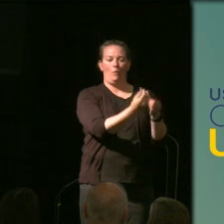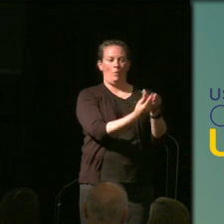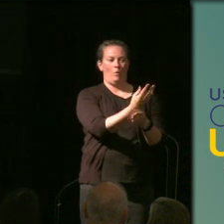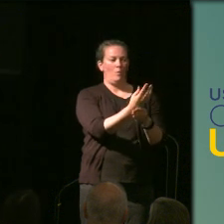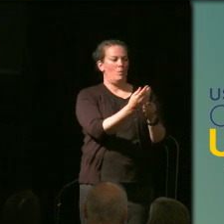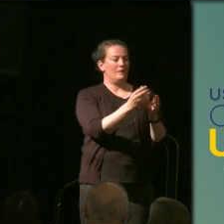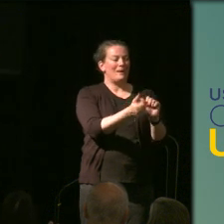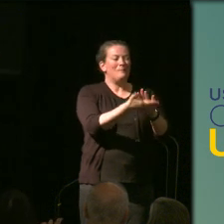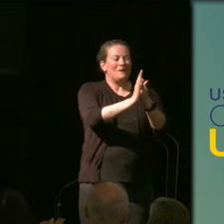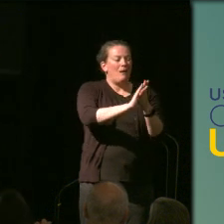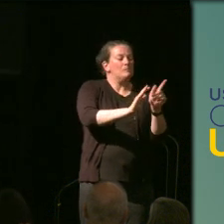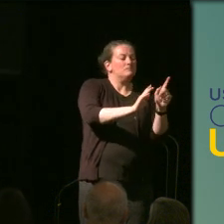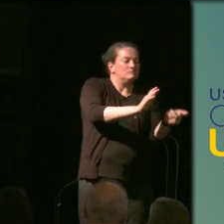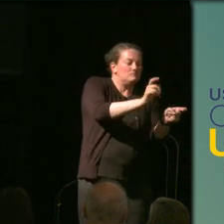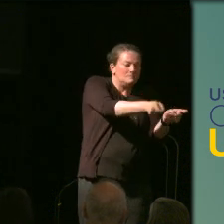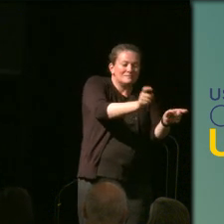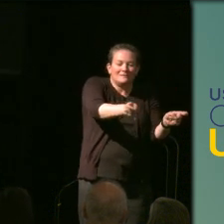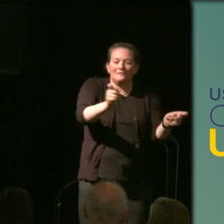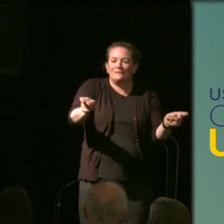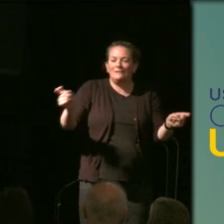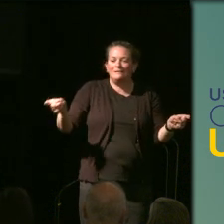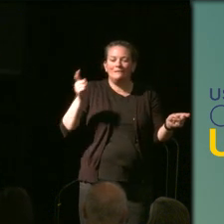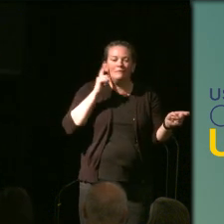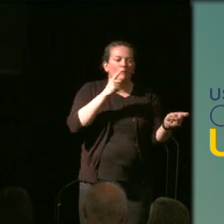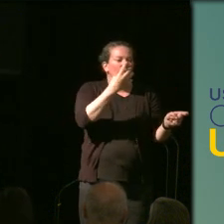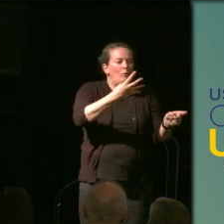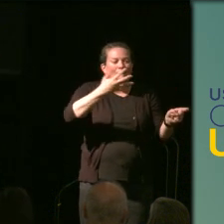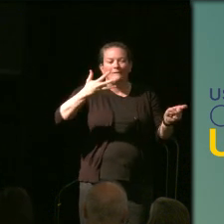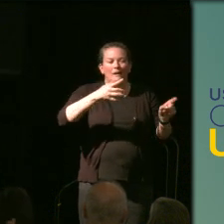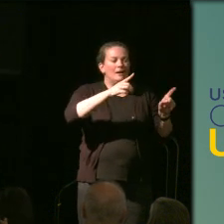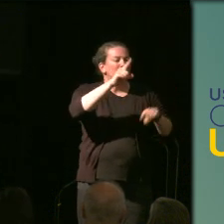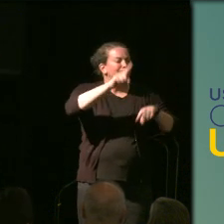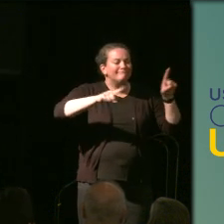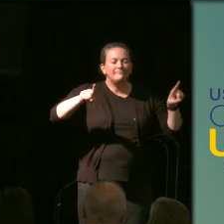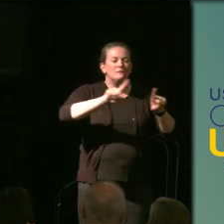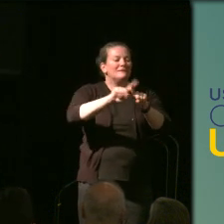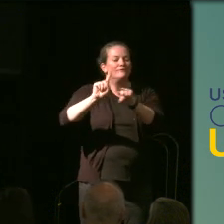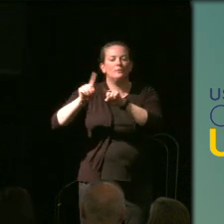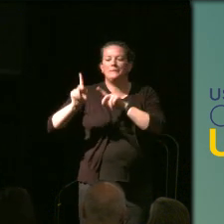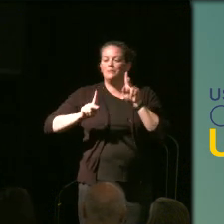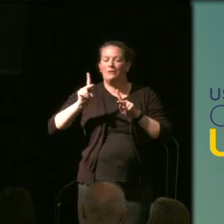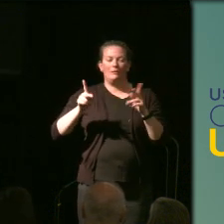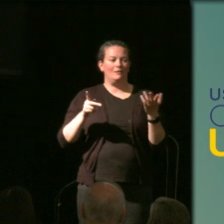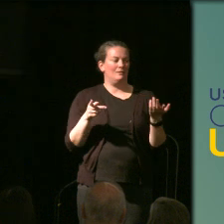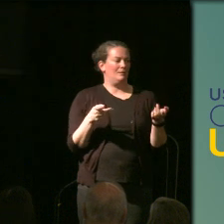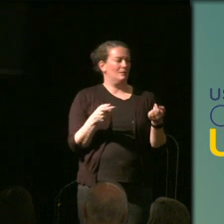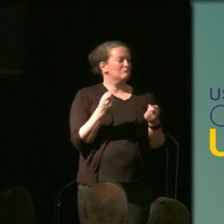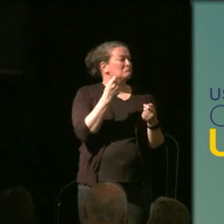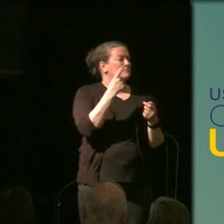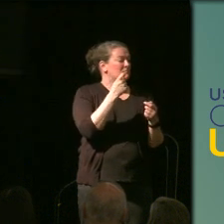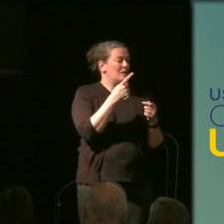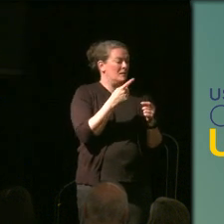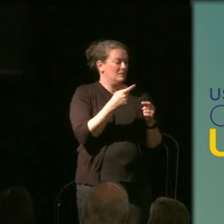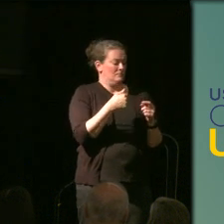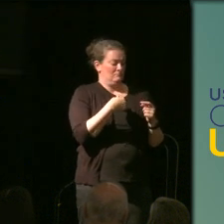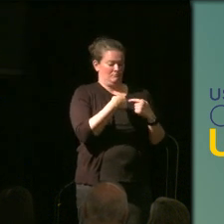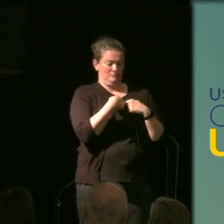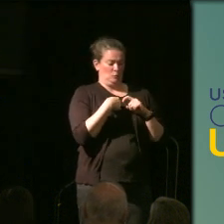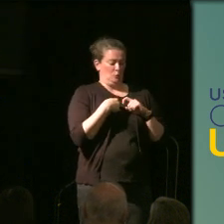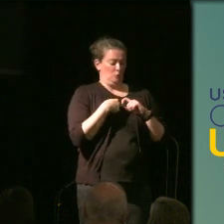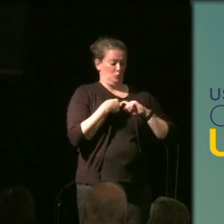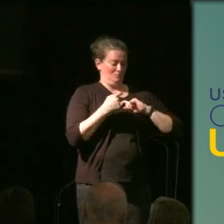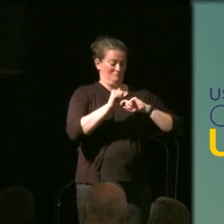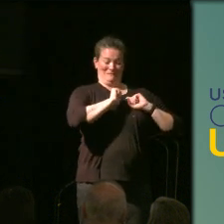lot, and and it doesn't matter who it goes into. A lot of stem cell therapies, the donation comes from you and it goes right back into